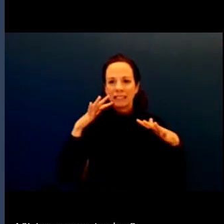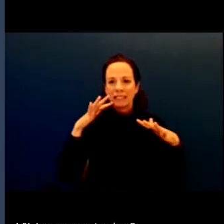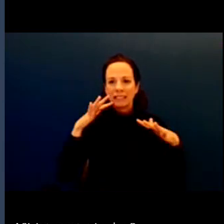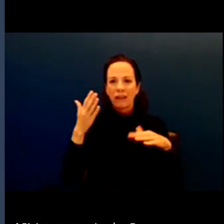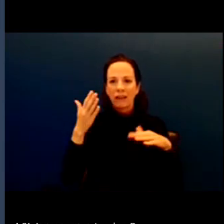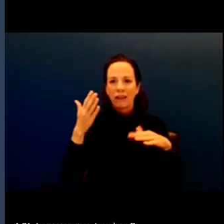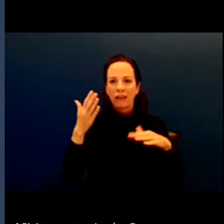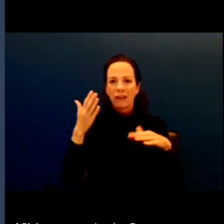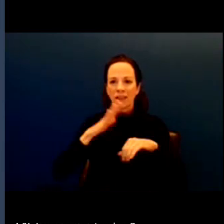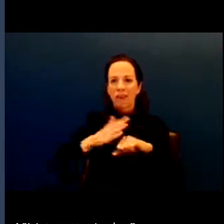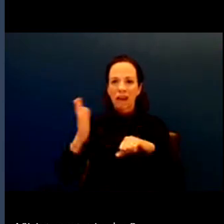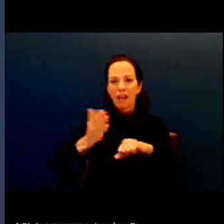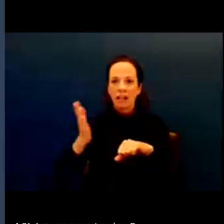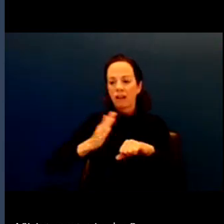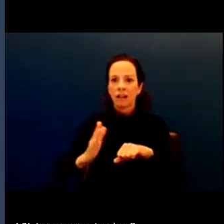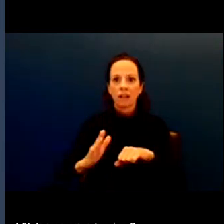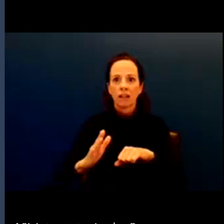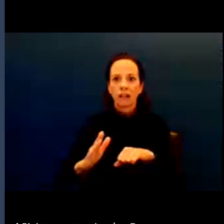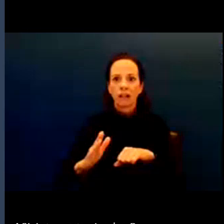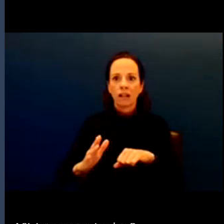making it even collaborative this